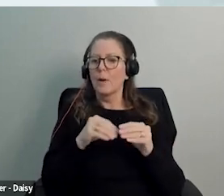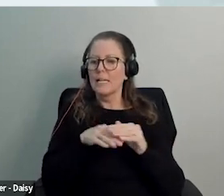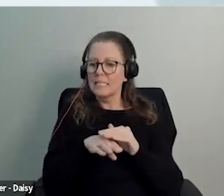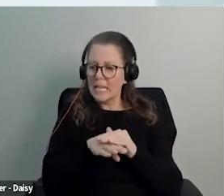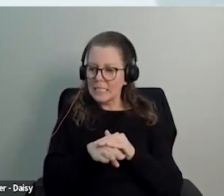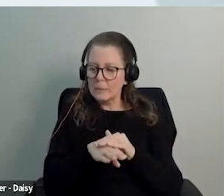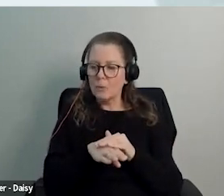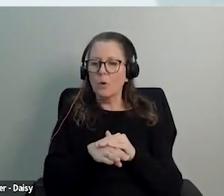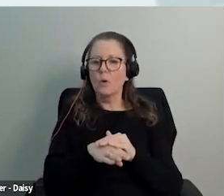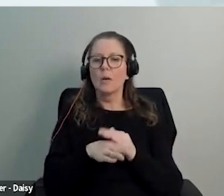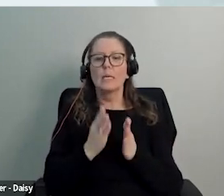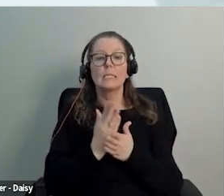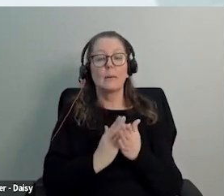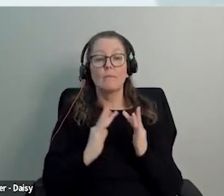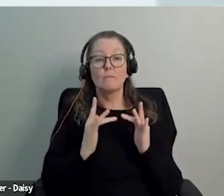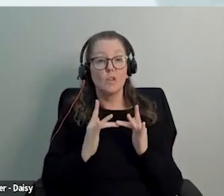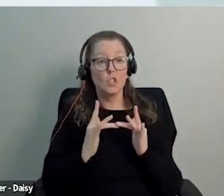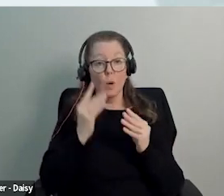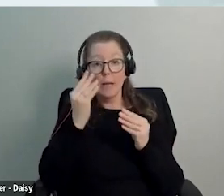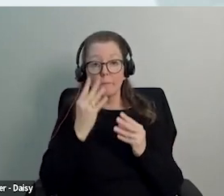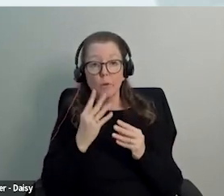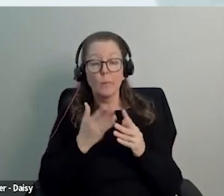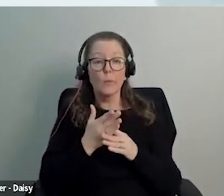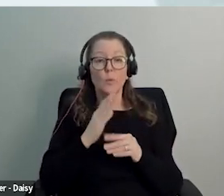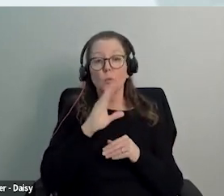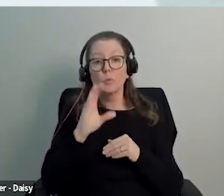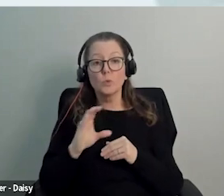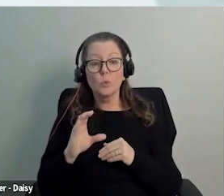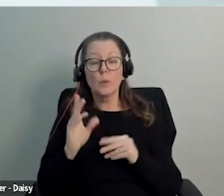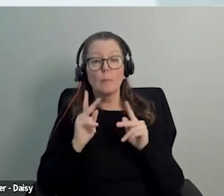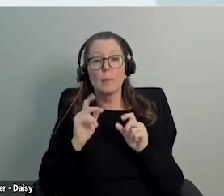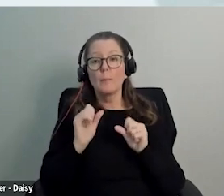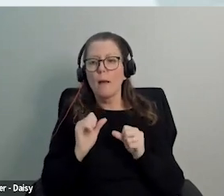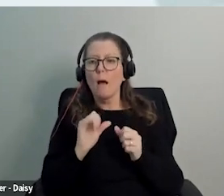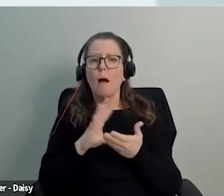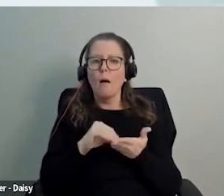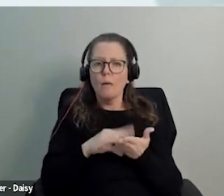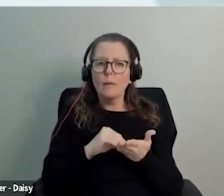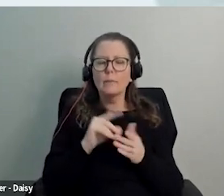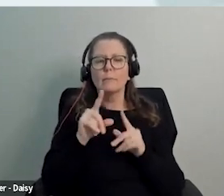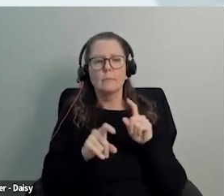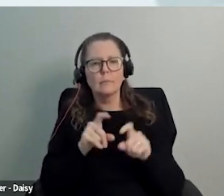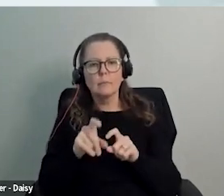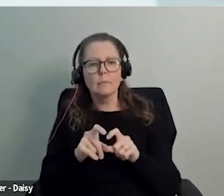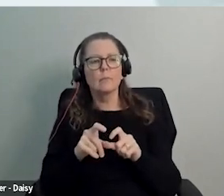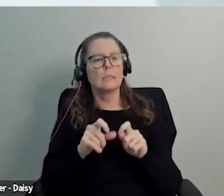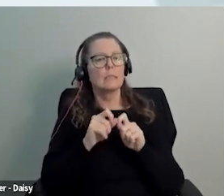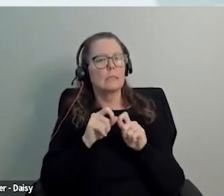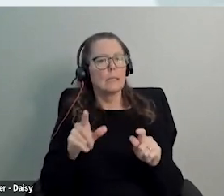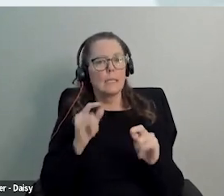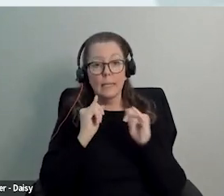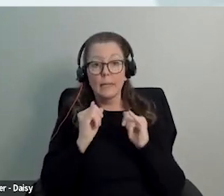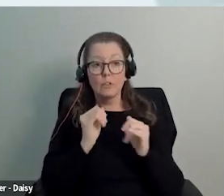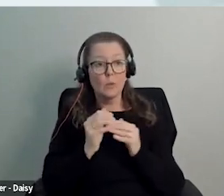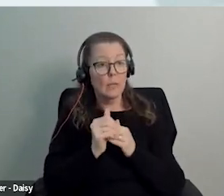holds virtual info sessions about the job through a Zoom webinar where people can learn and ask questions, sends an interview guide with who will be